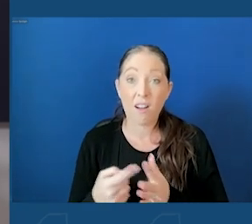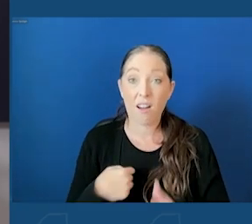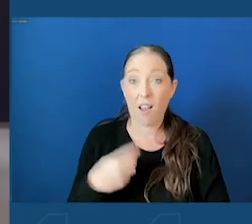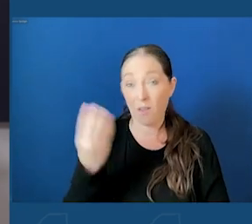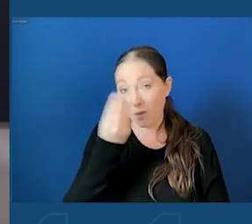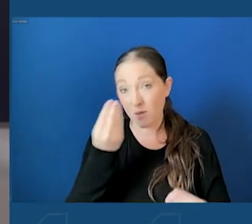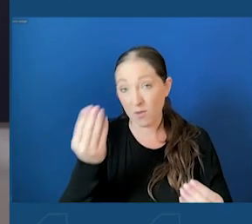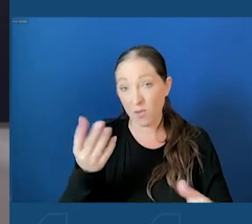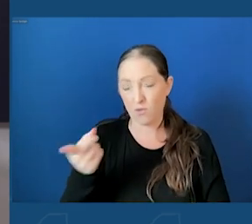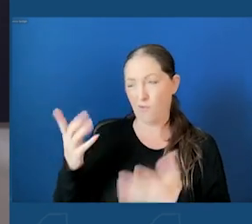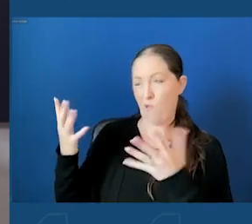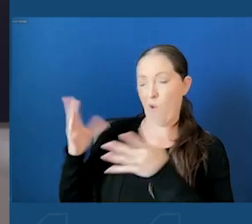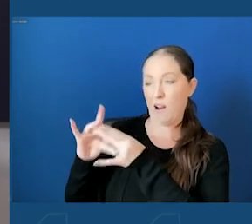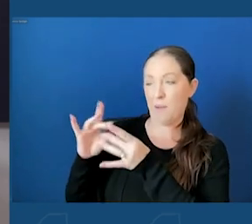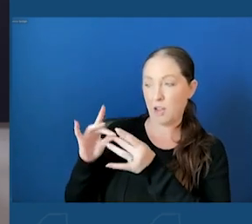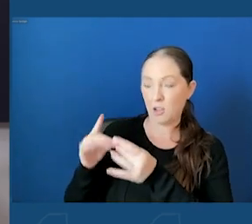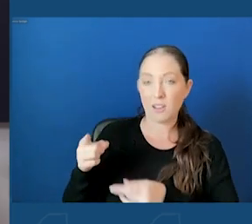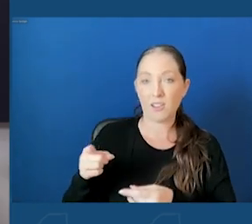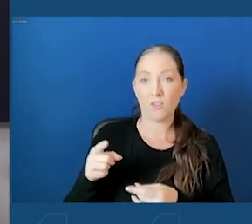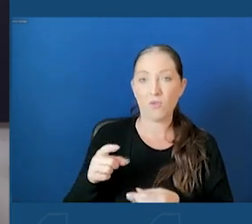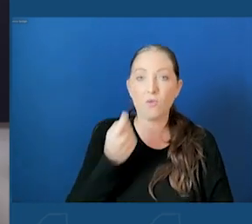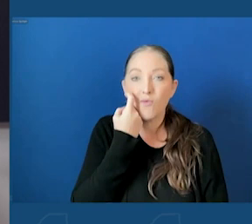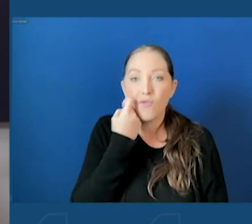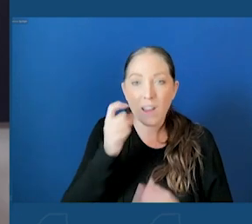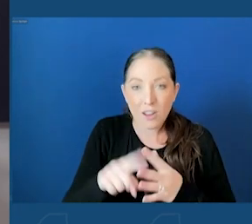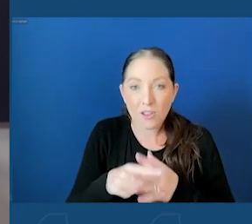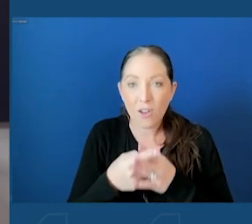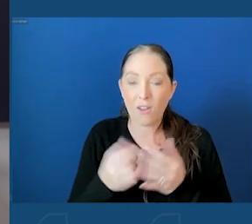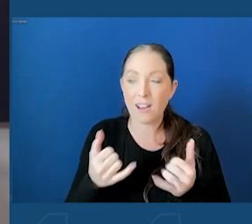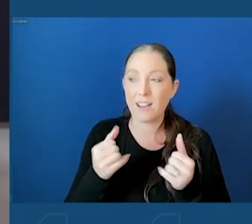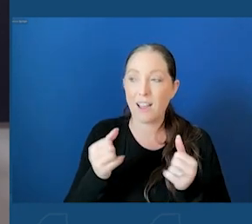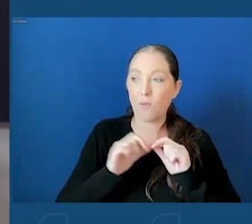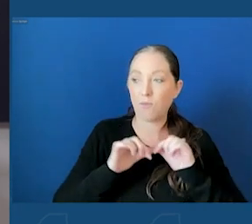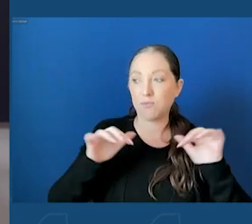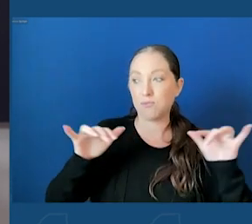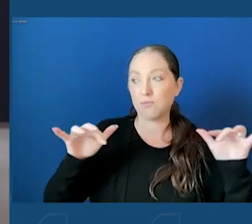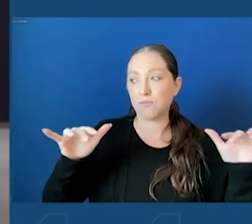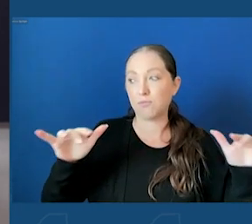have said, that has just started, and we're going to expand that chapter even more.